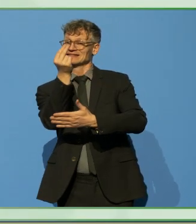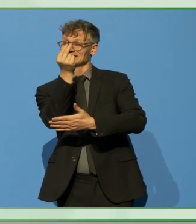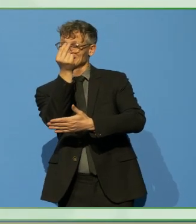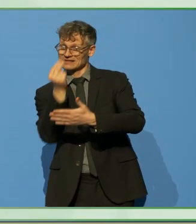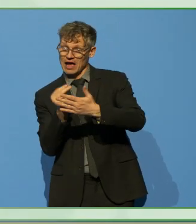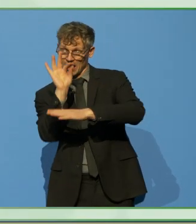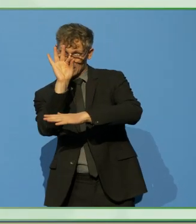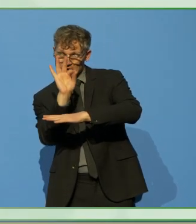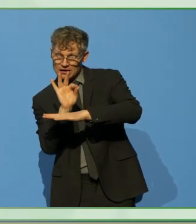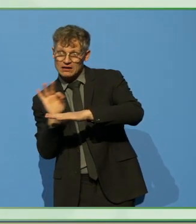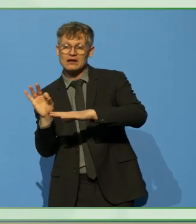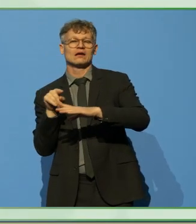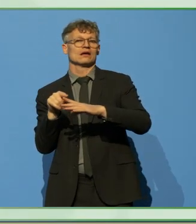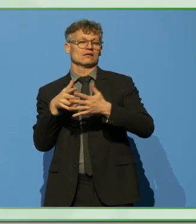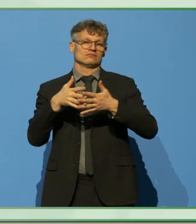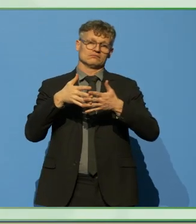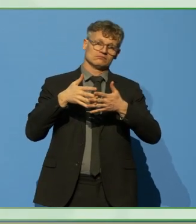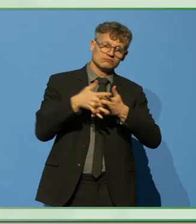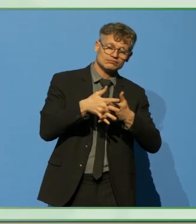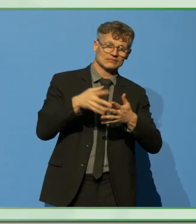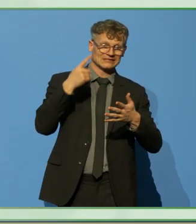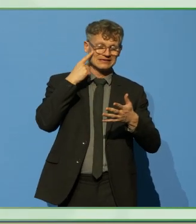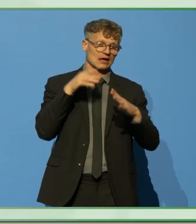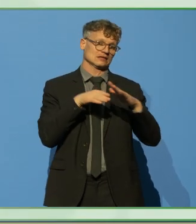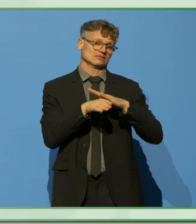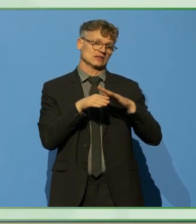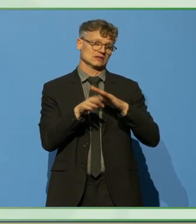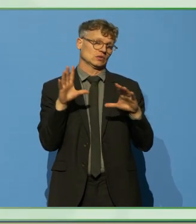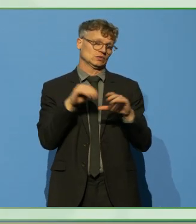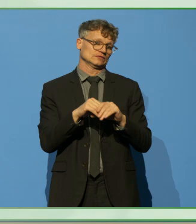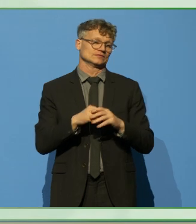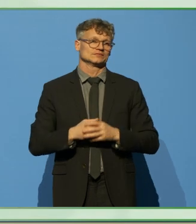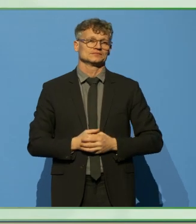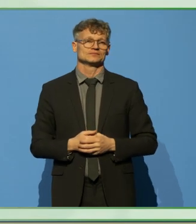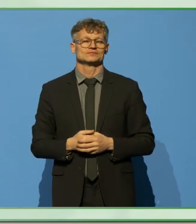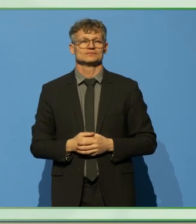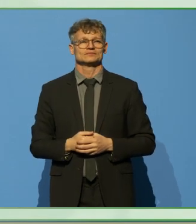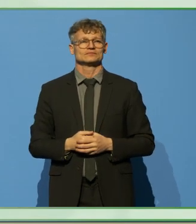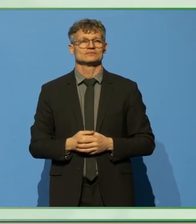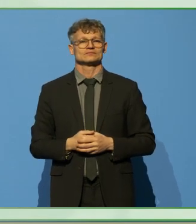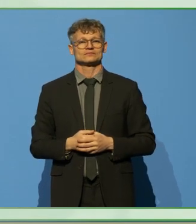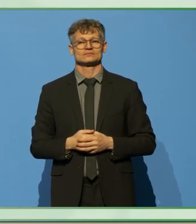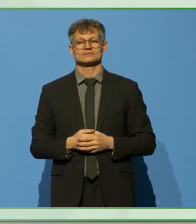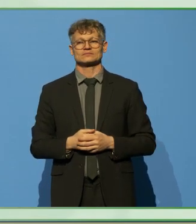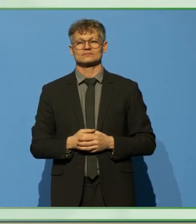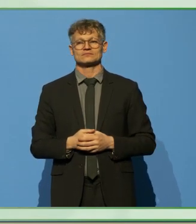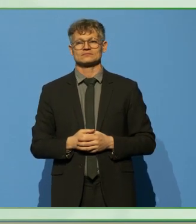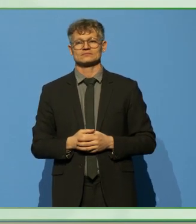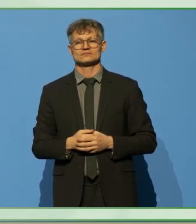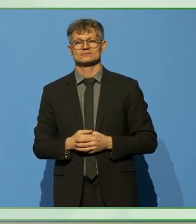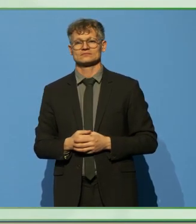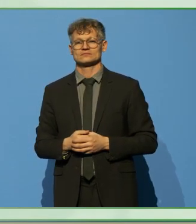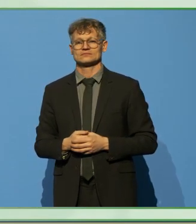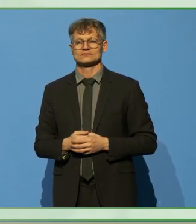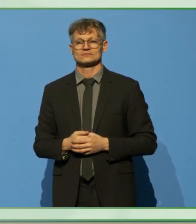we have designed a product and then let's think about inclusivity. And we have not done that on ourselves. We have really looked